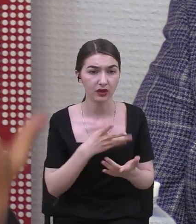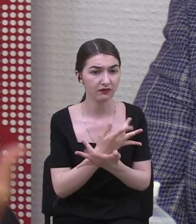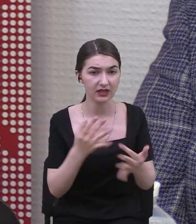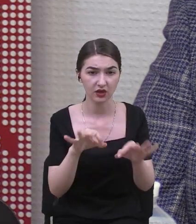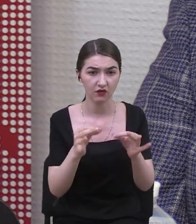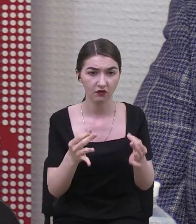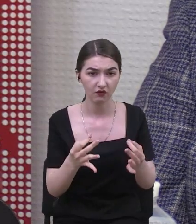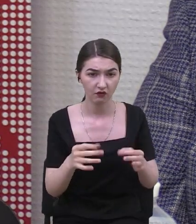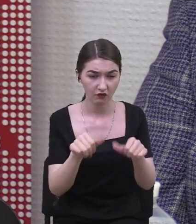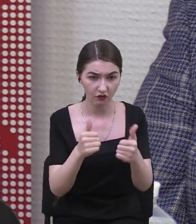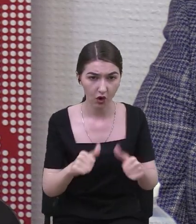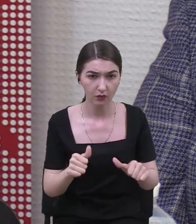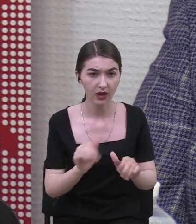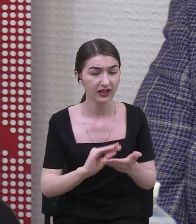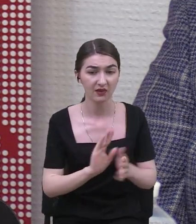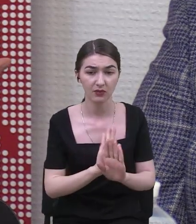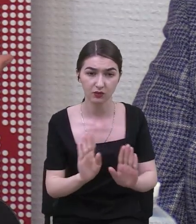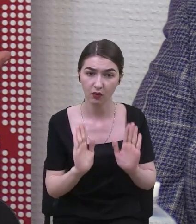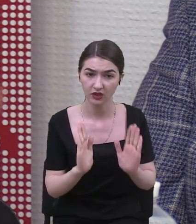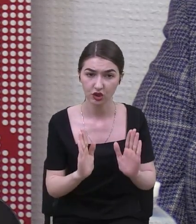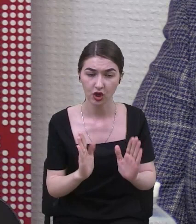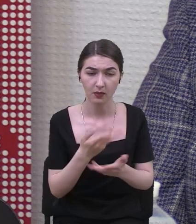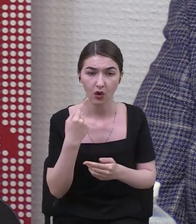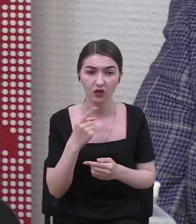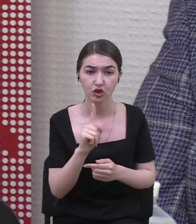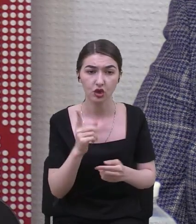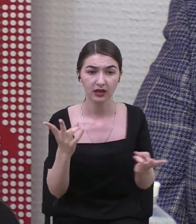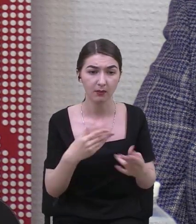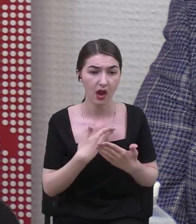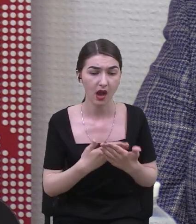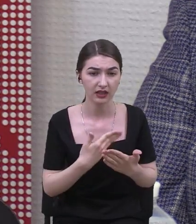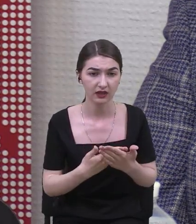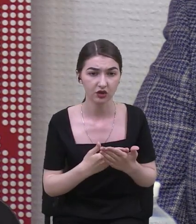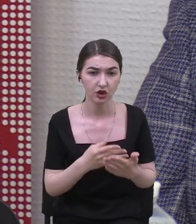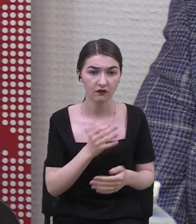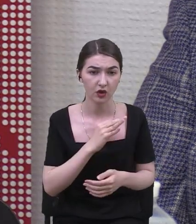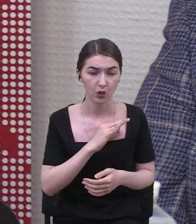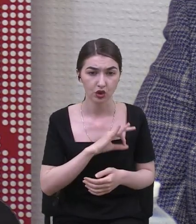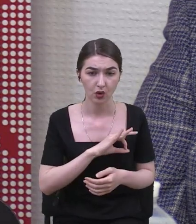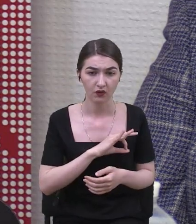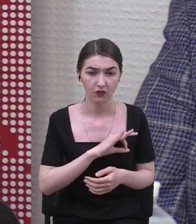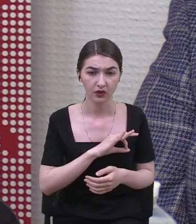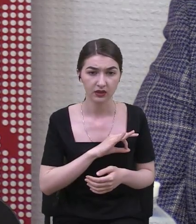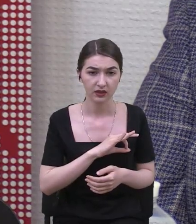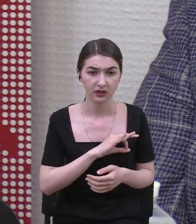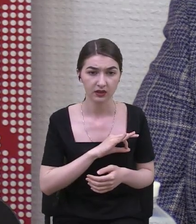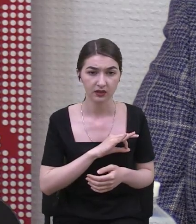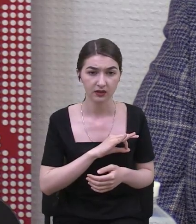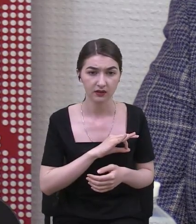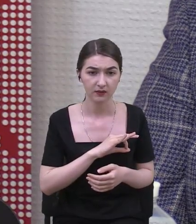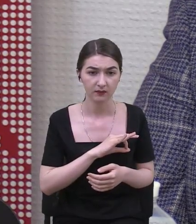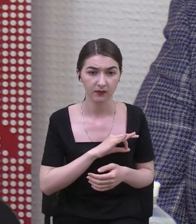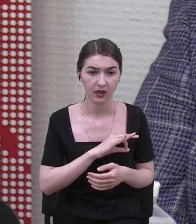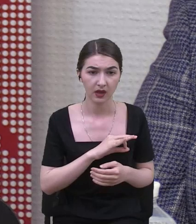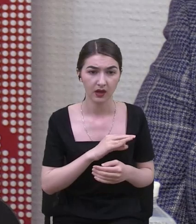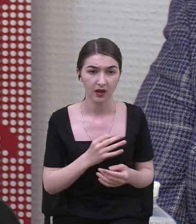want to more use the rights-based language, apply respectful communication, and communicate directly with persons with